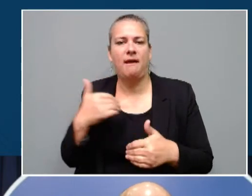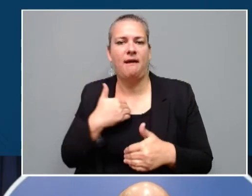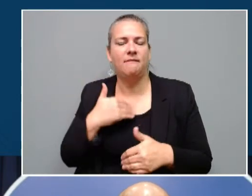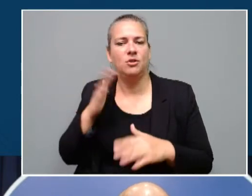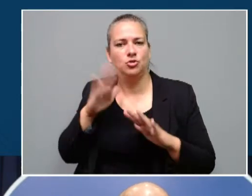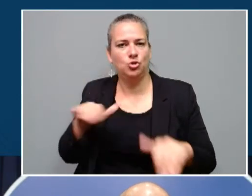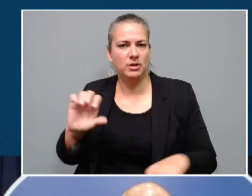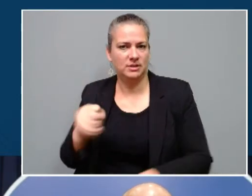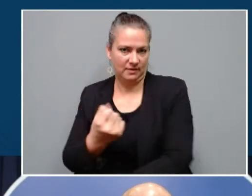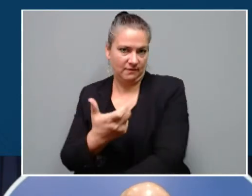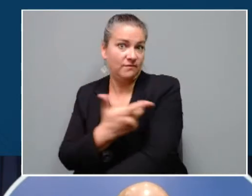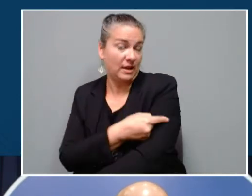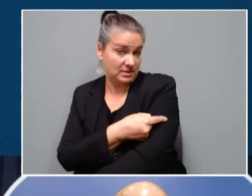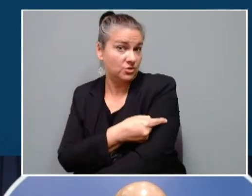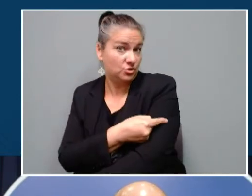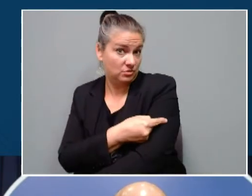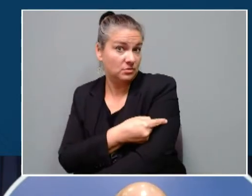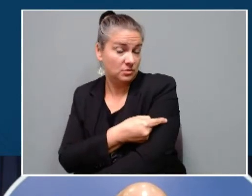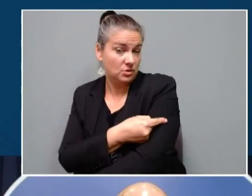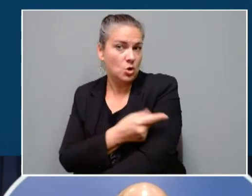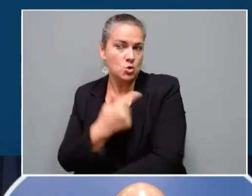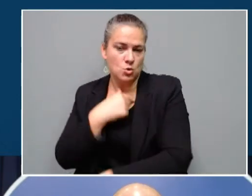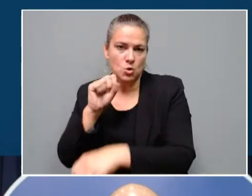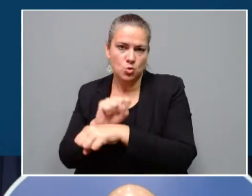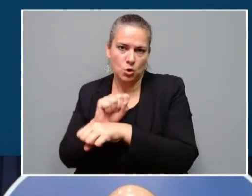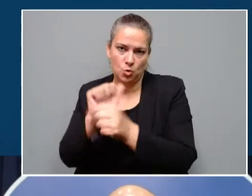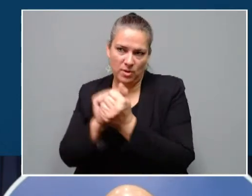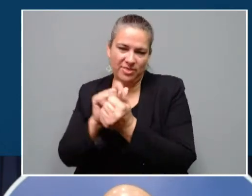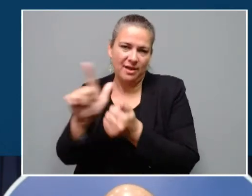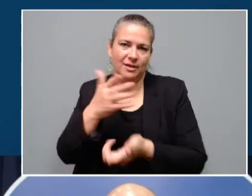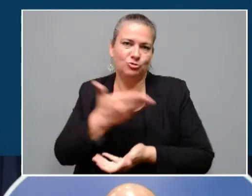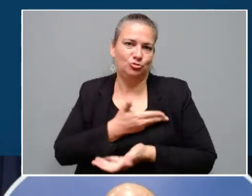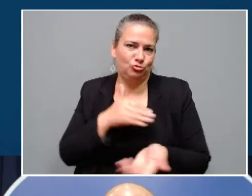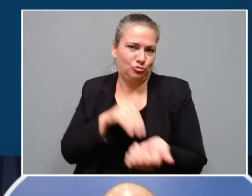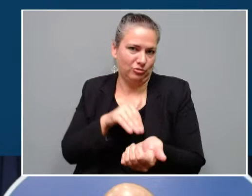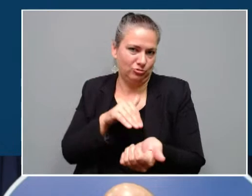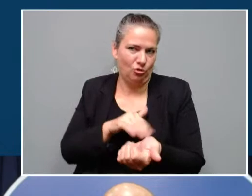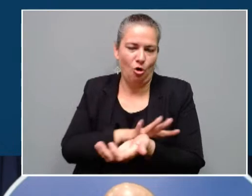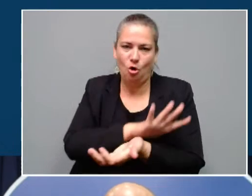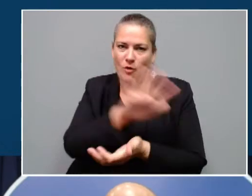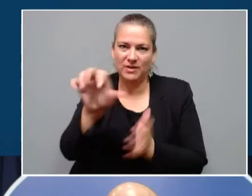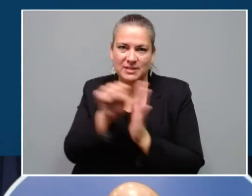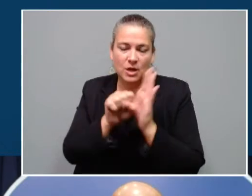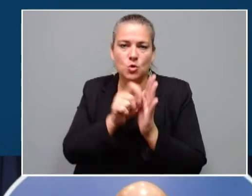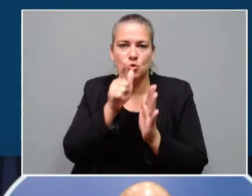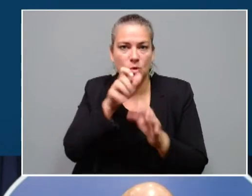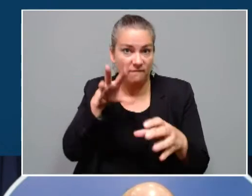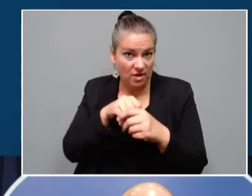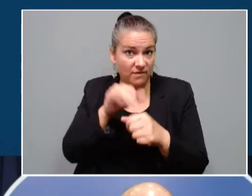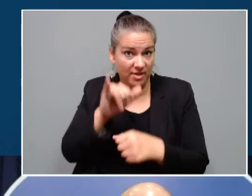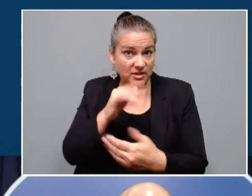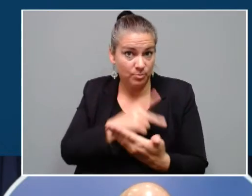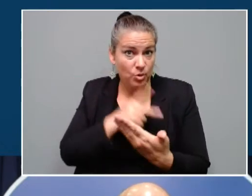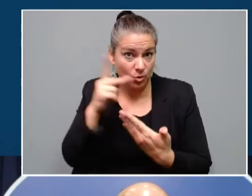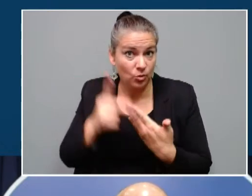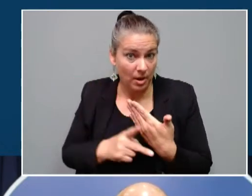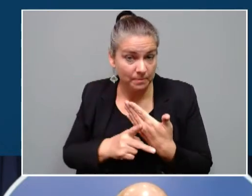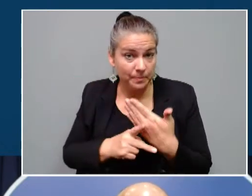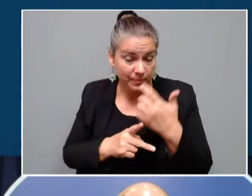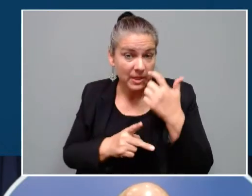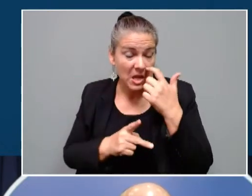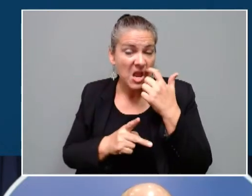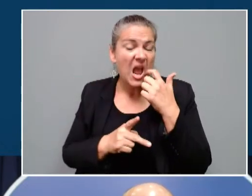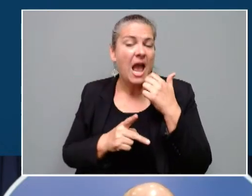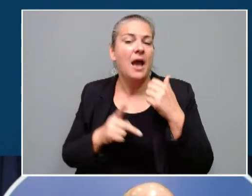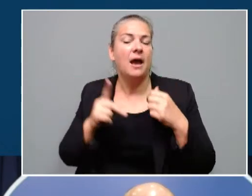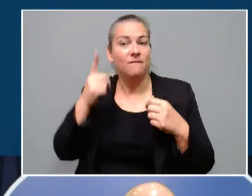And of course, we're working with pediatricians across the state as well, those who are participating in this program and who participate in the Vaccine for